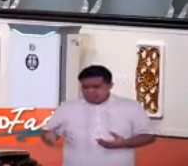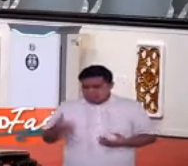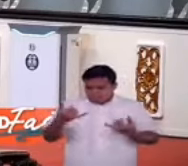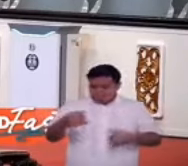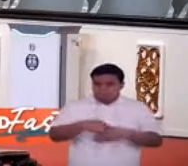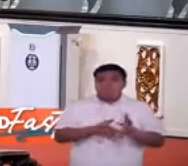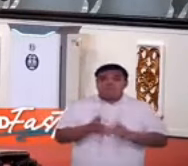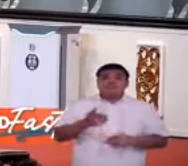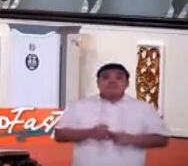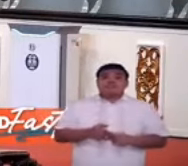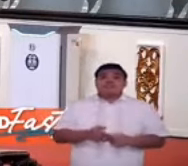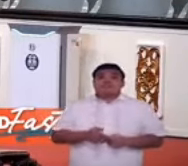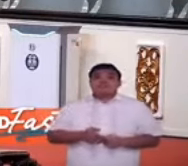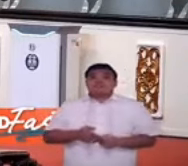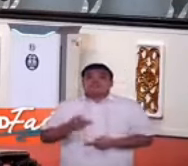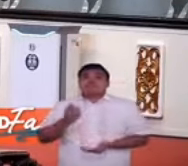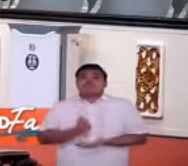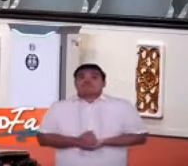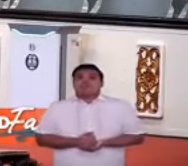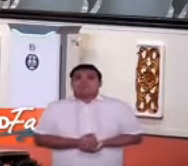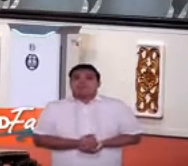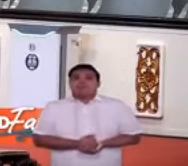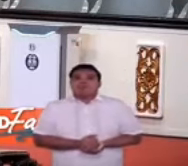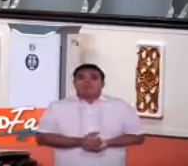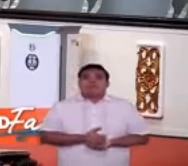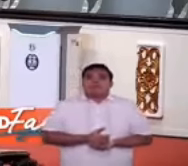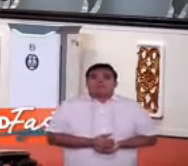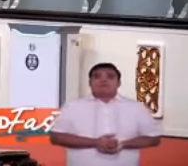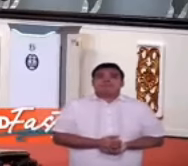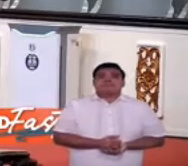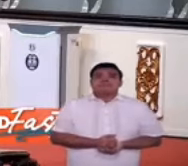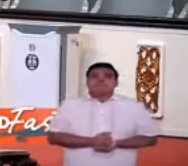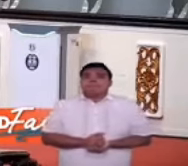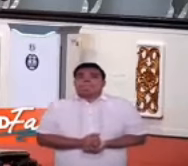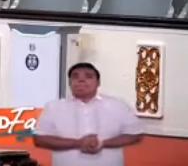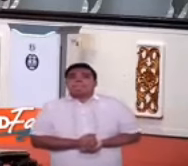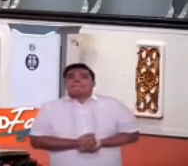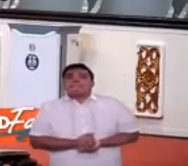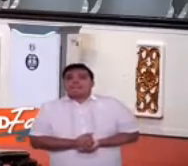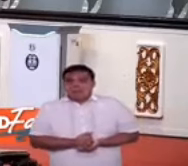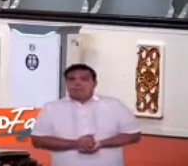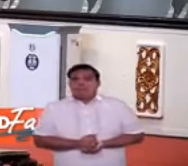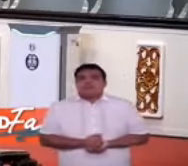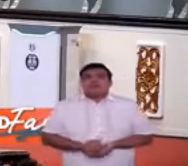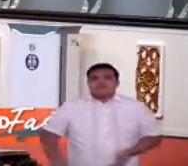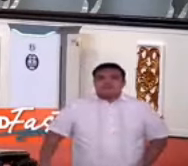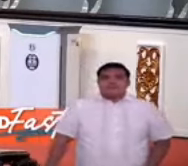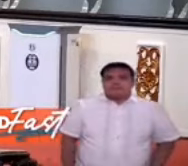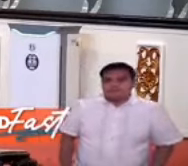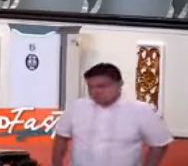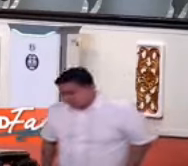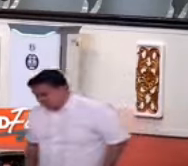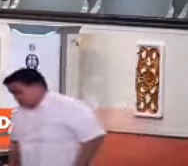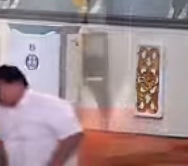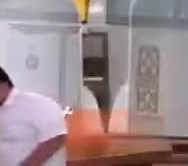Well, your heads are bowed and eyes are closed. How many of you here today, you are not saved, you're not born again, you do not know for sure when you die you will be with